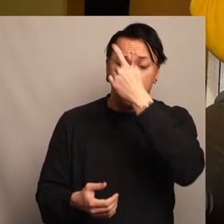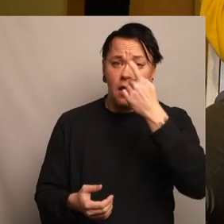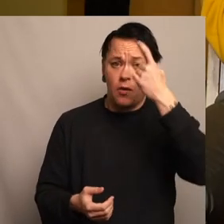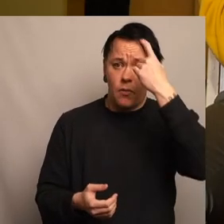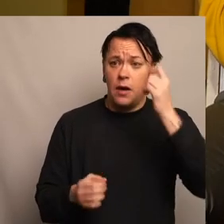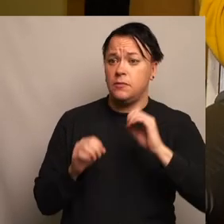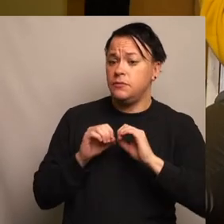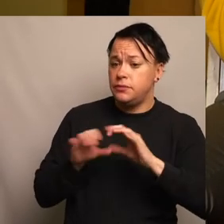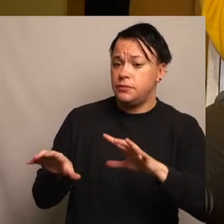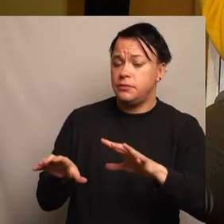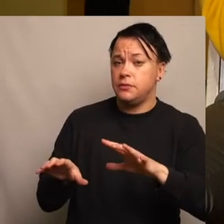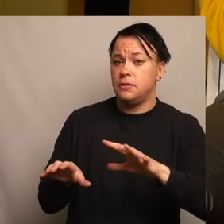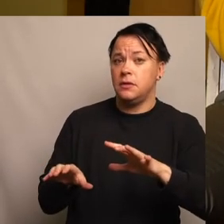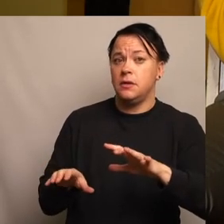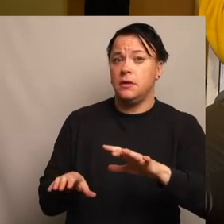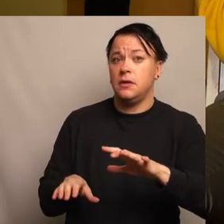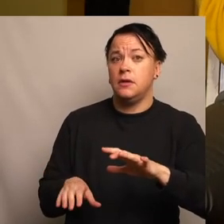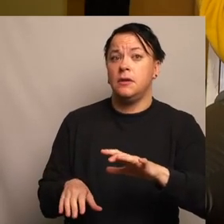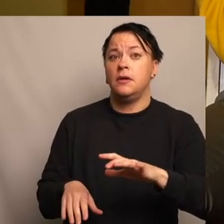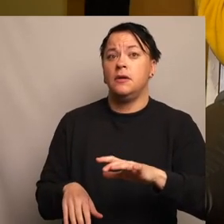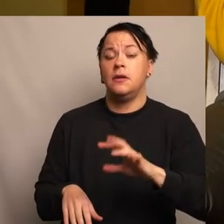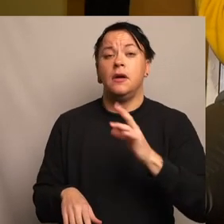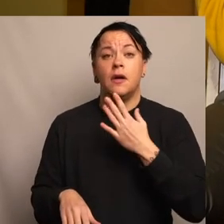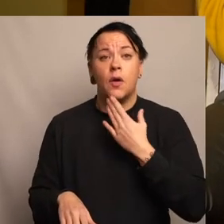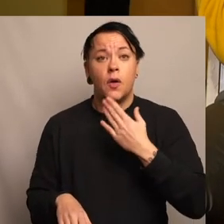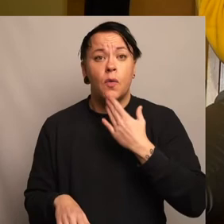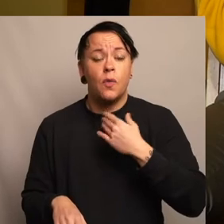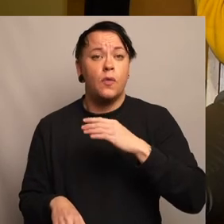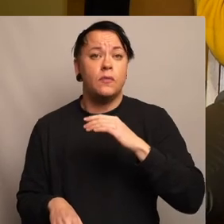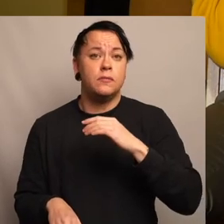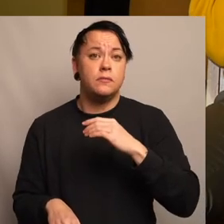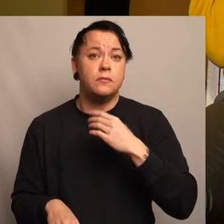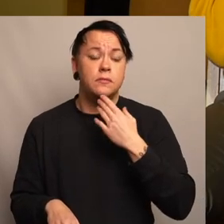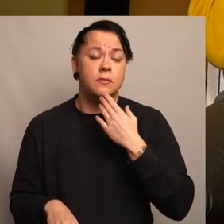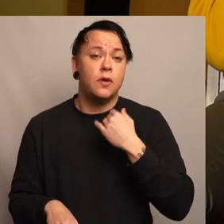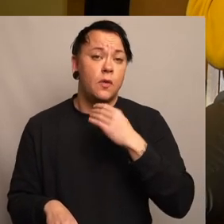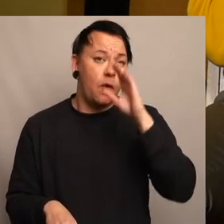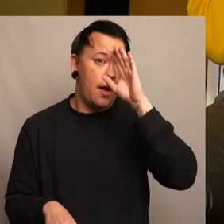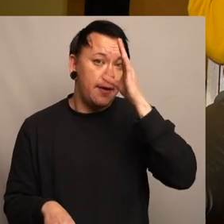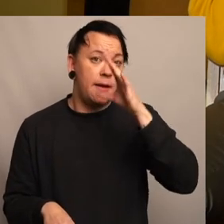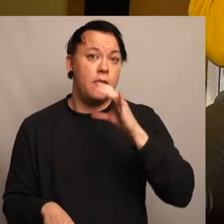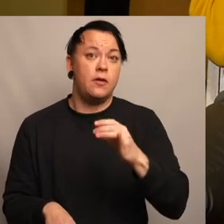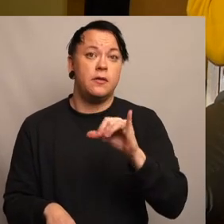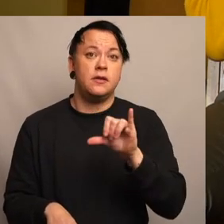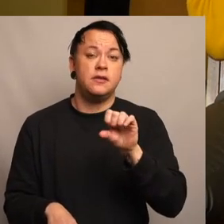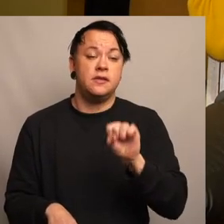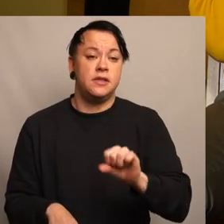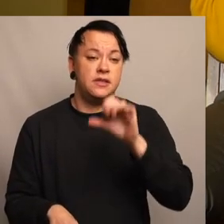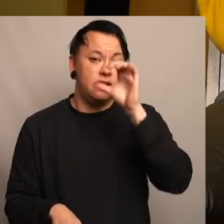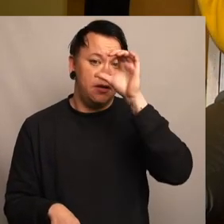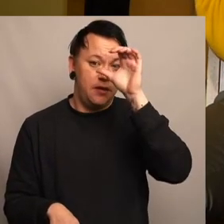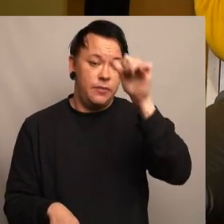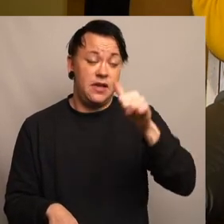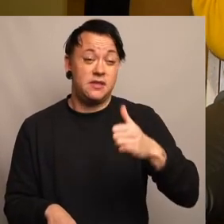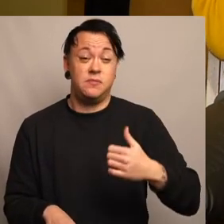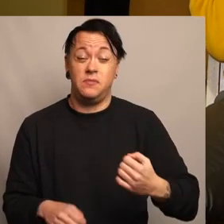feel their masculinity was in threat by the Western, by the French men. They be a lot of women who was be raped, and they